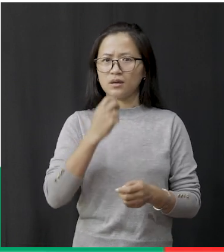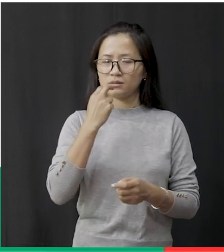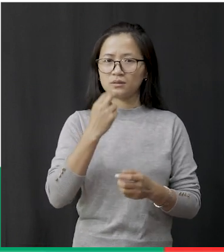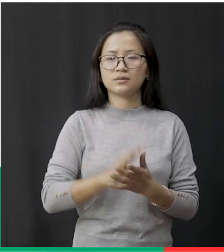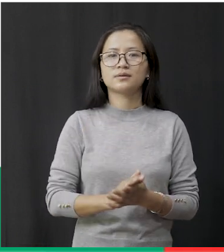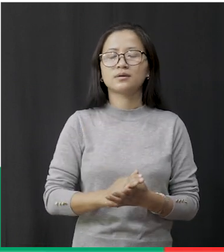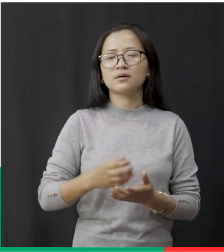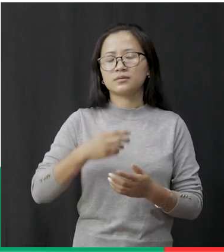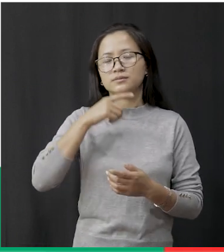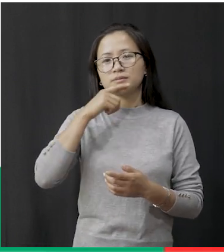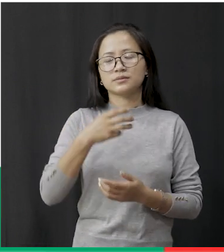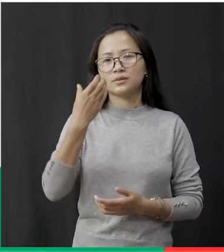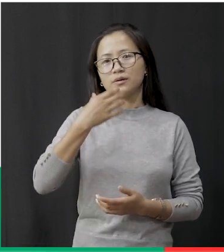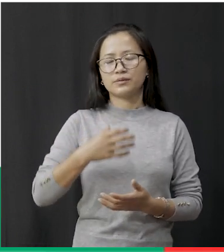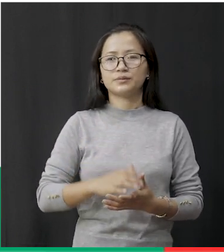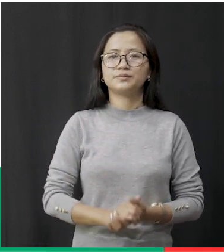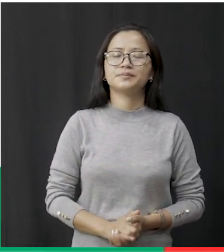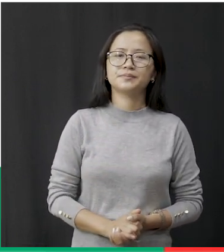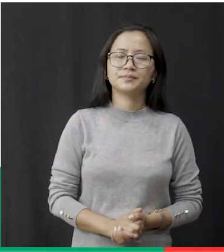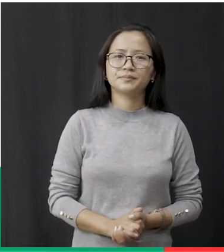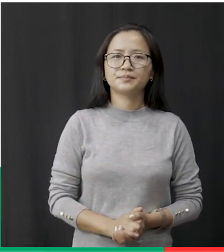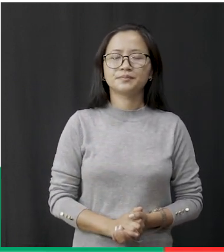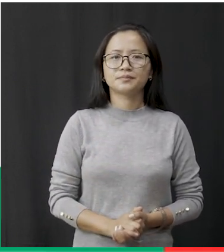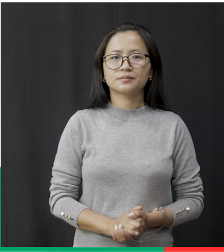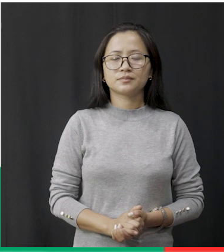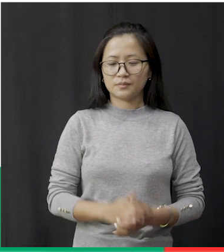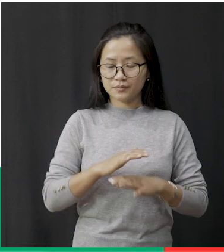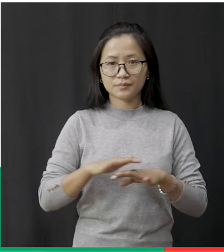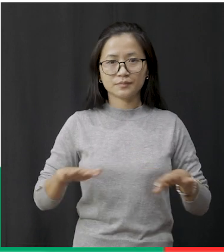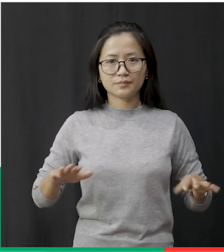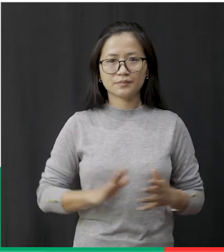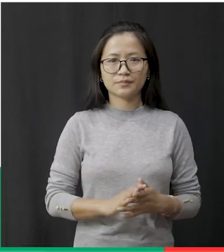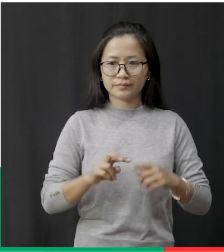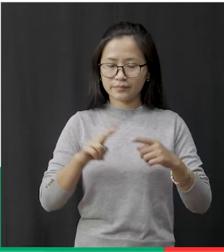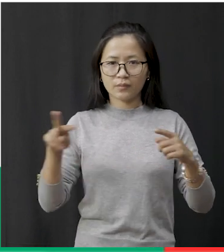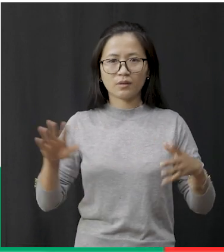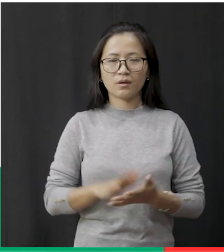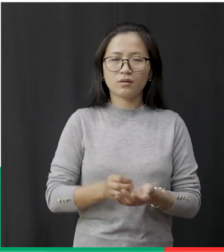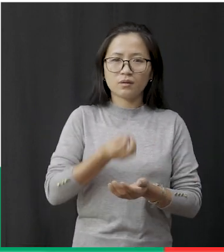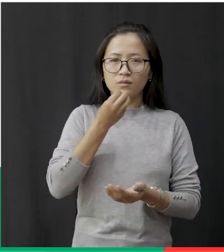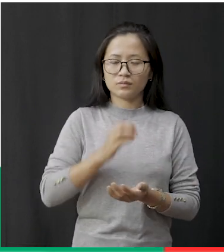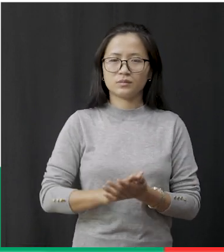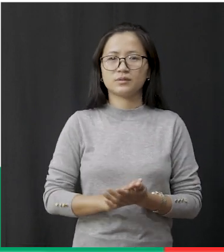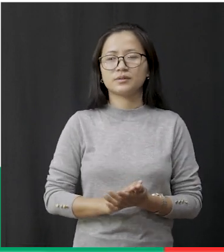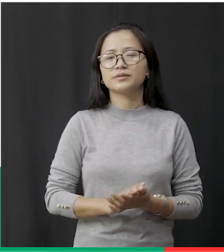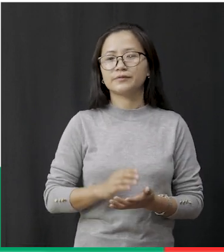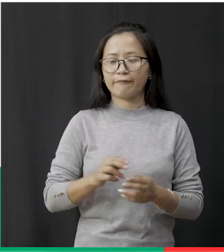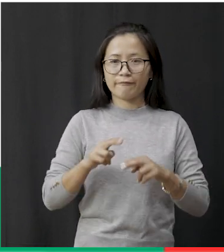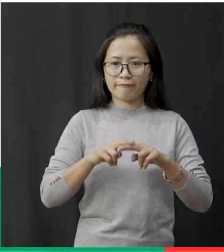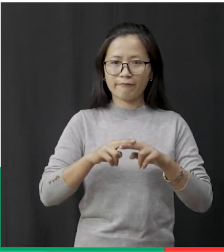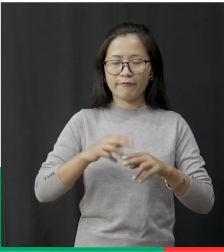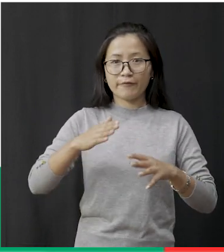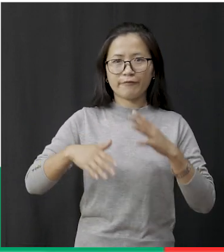apple, orange, okay? So students, this type of fruits we can eat raw, okay?